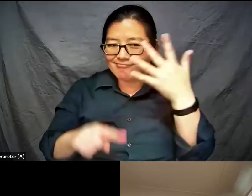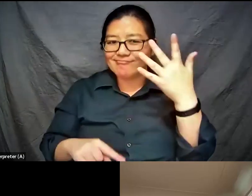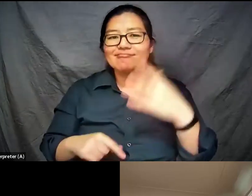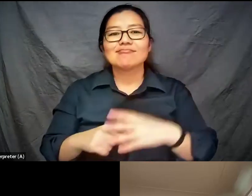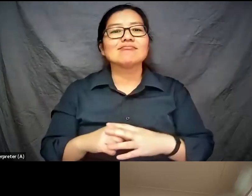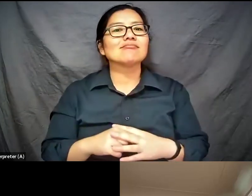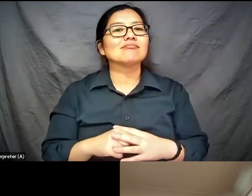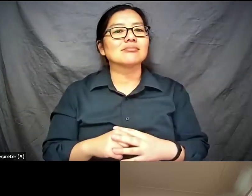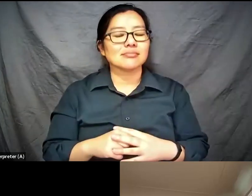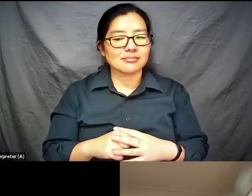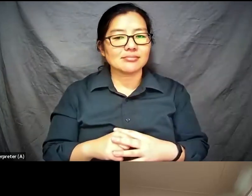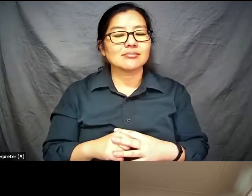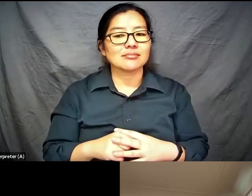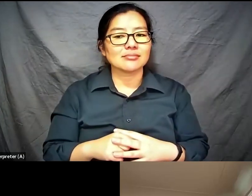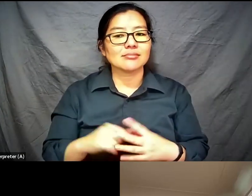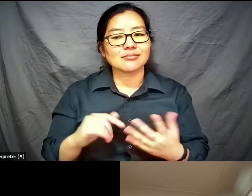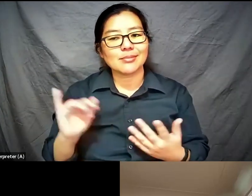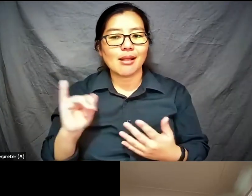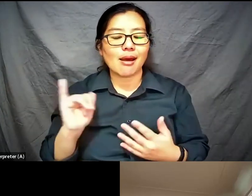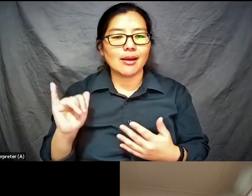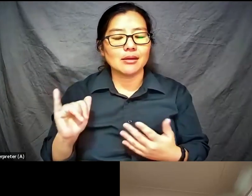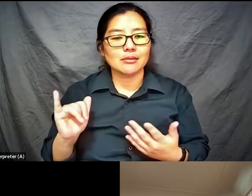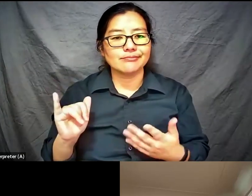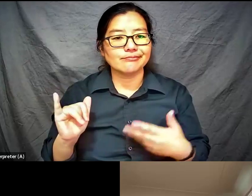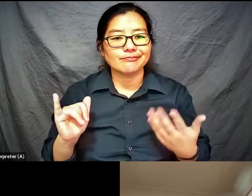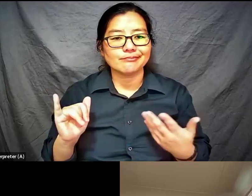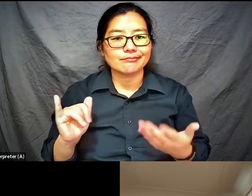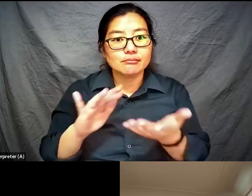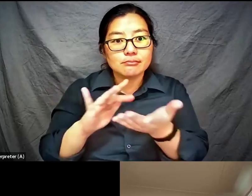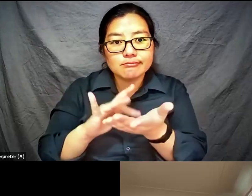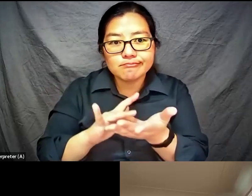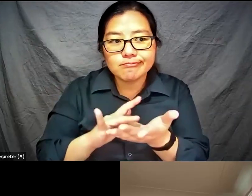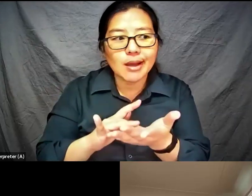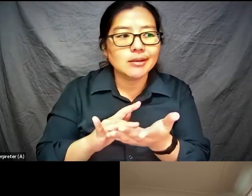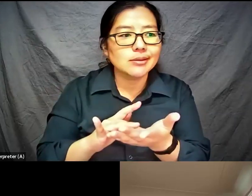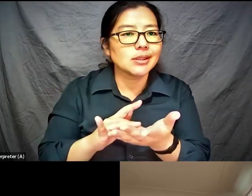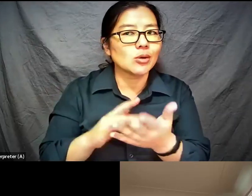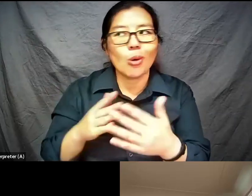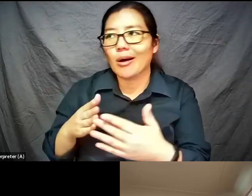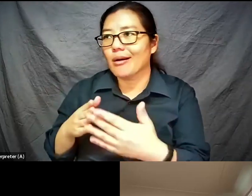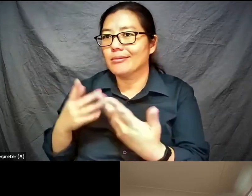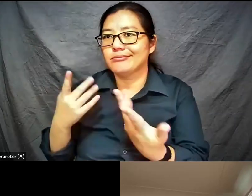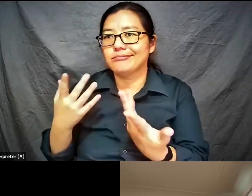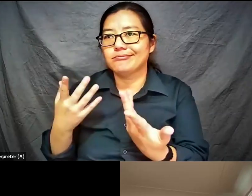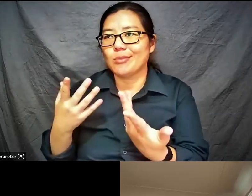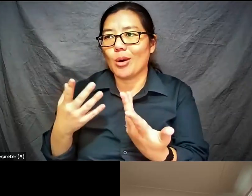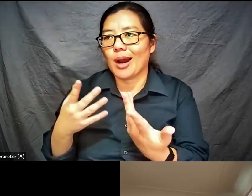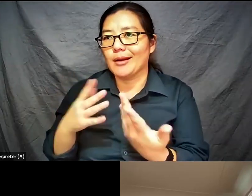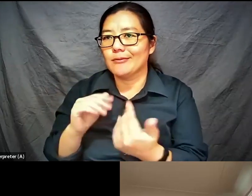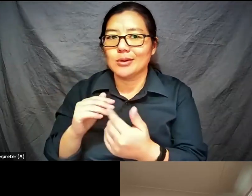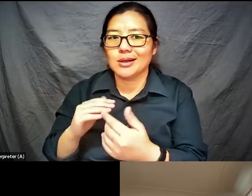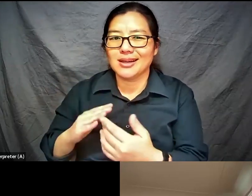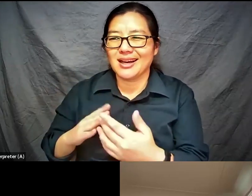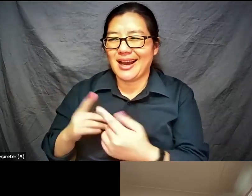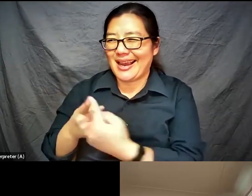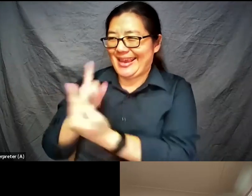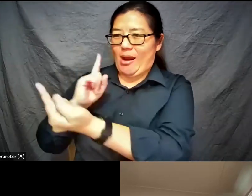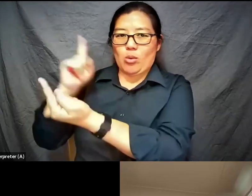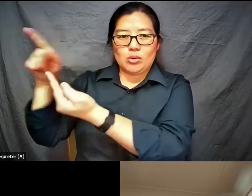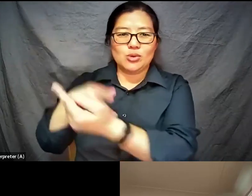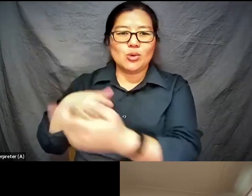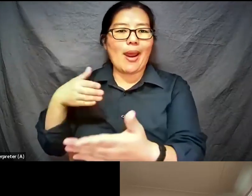really think about how my own experiences and histories are part of that